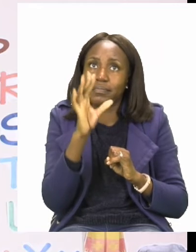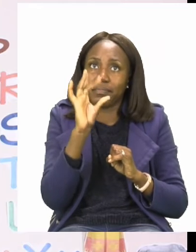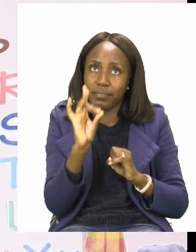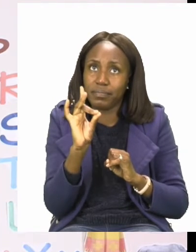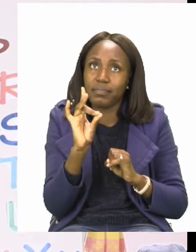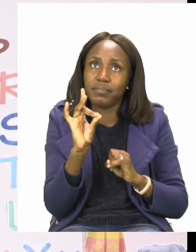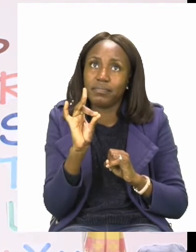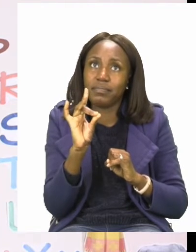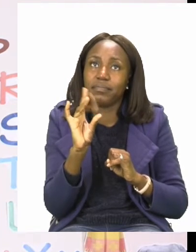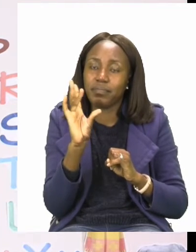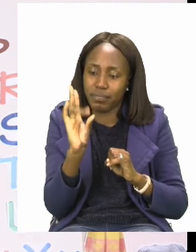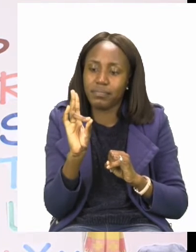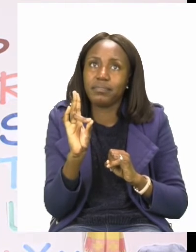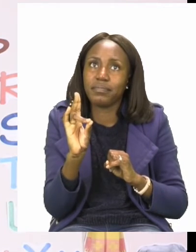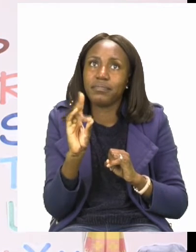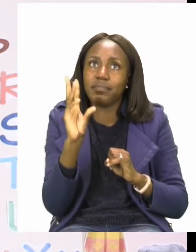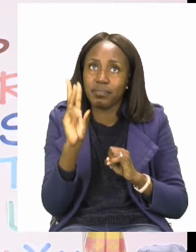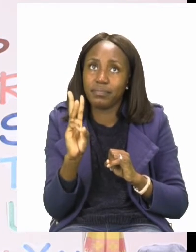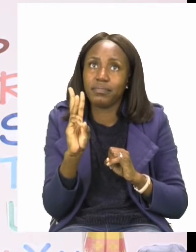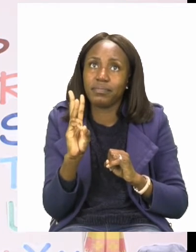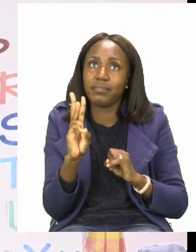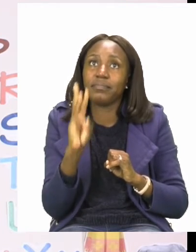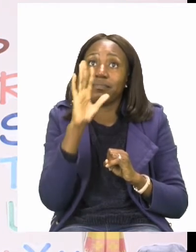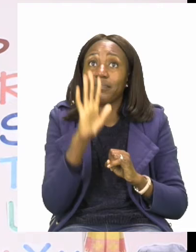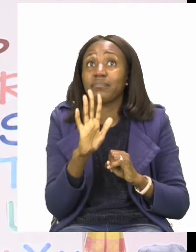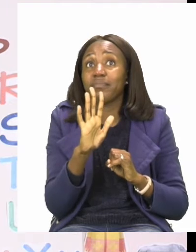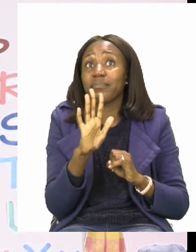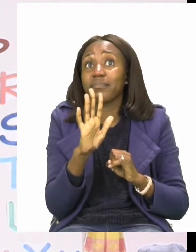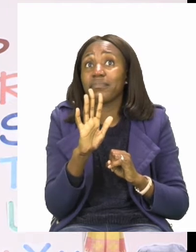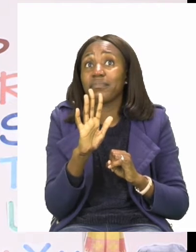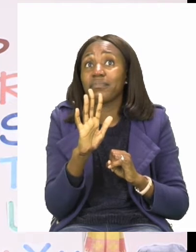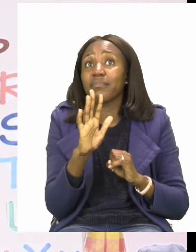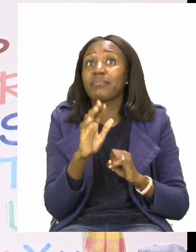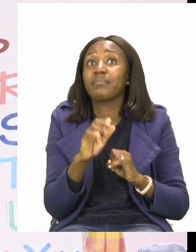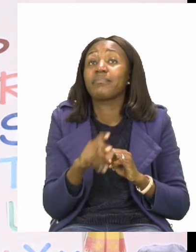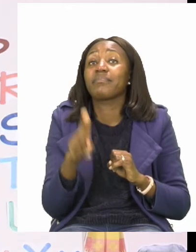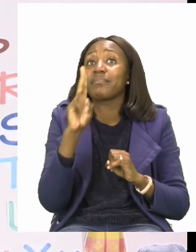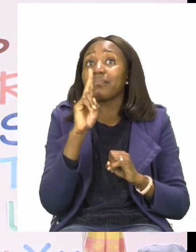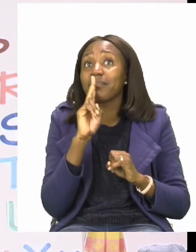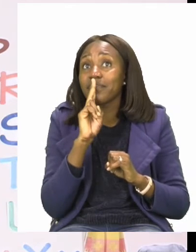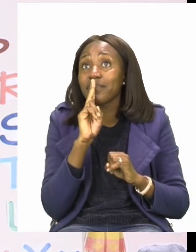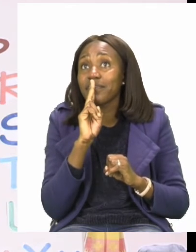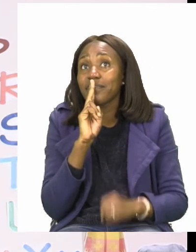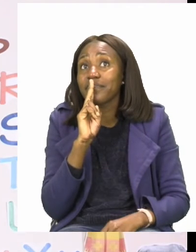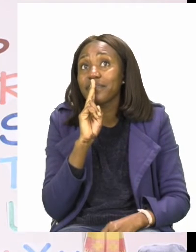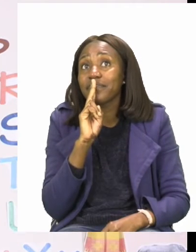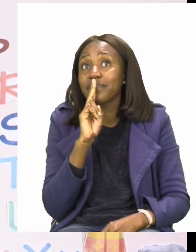8, 7, 6, 5. So my